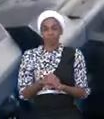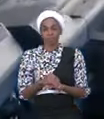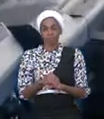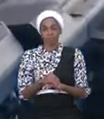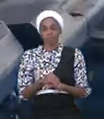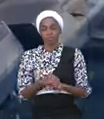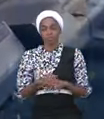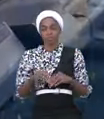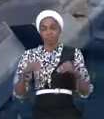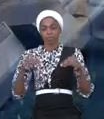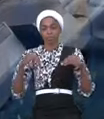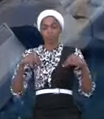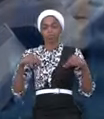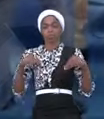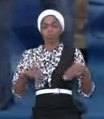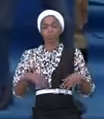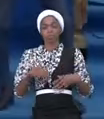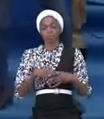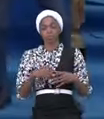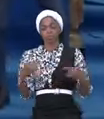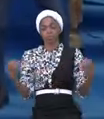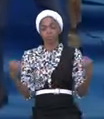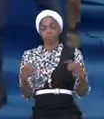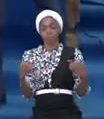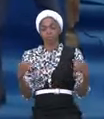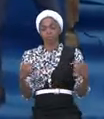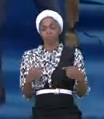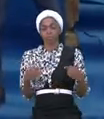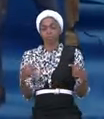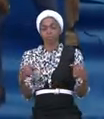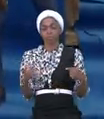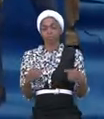drowning in pain, feeling despair.